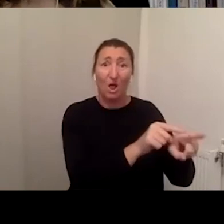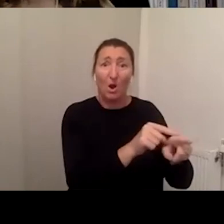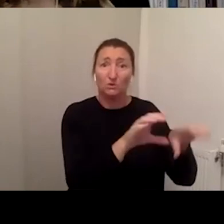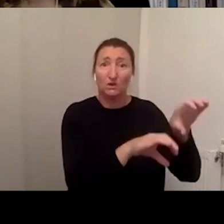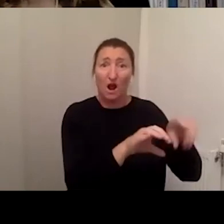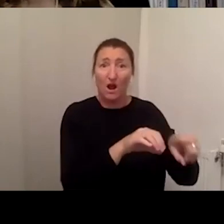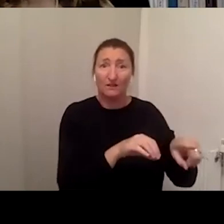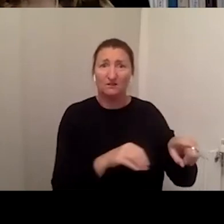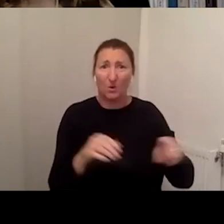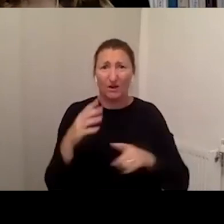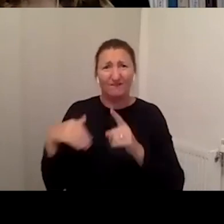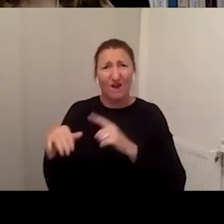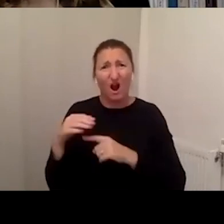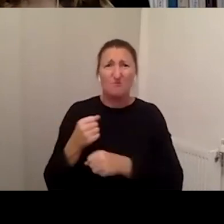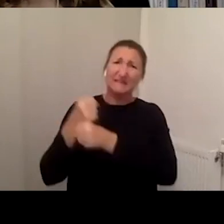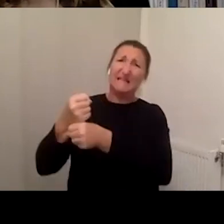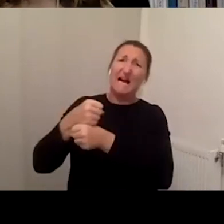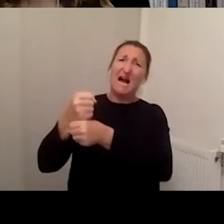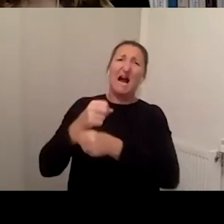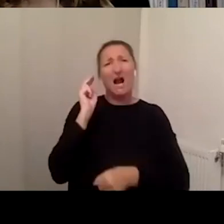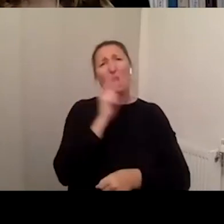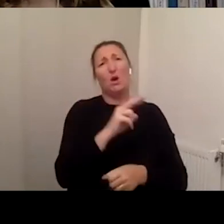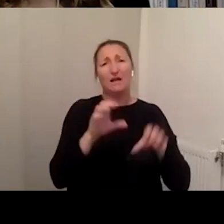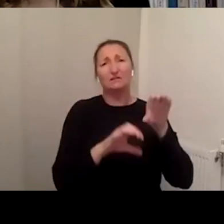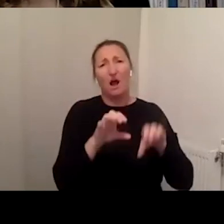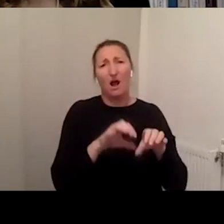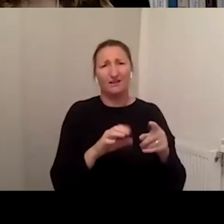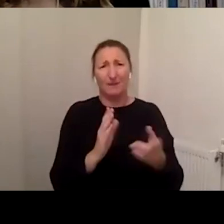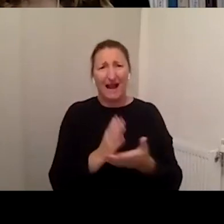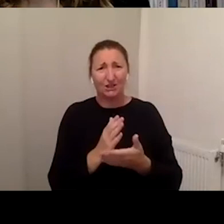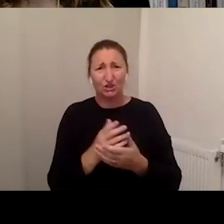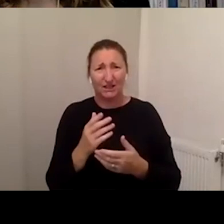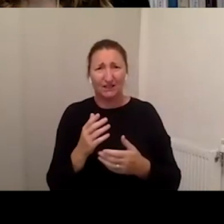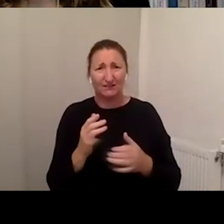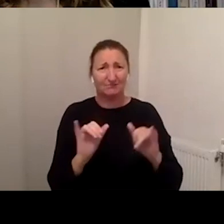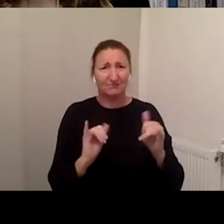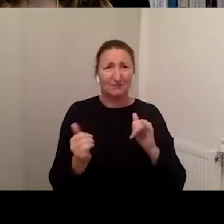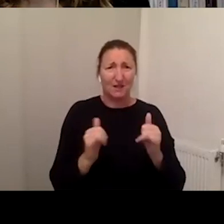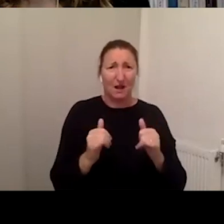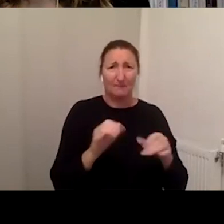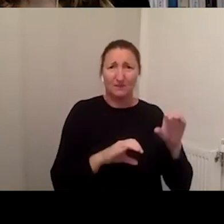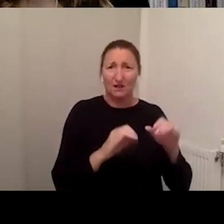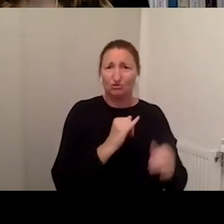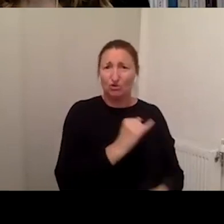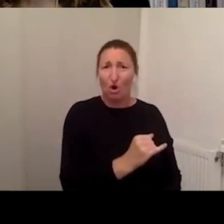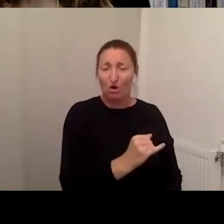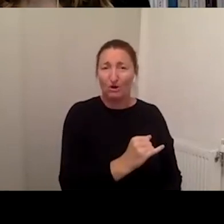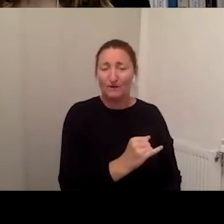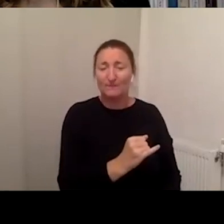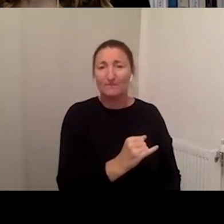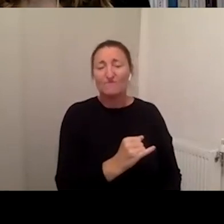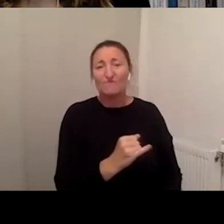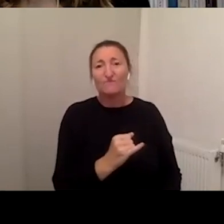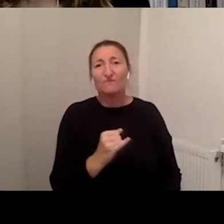environment movement somehow think, how can it look at the lesson of history and think the way you win this issue is by basing things on science and